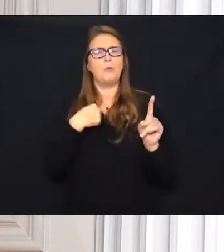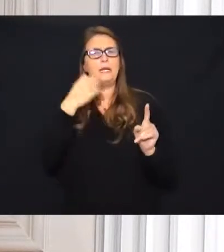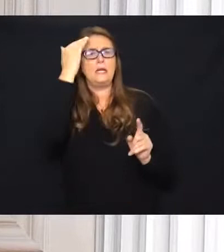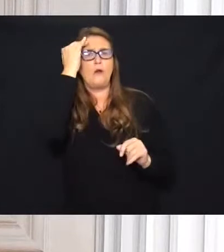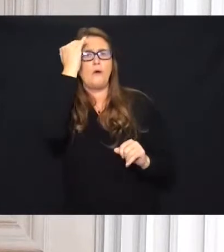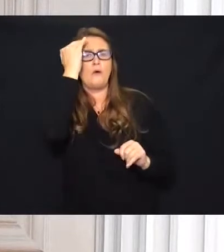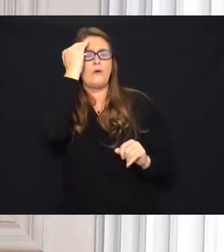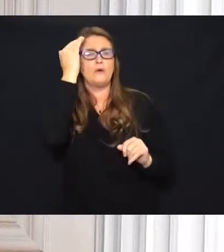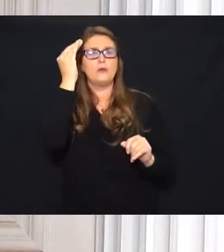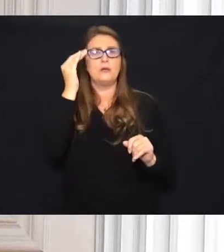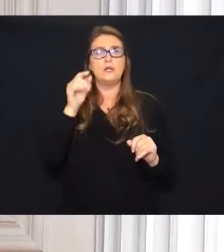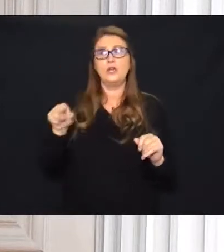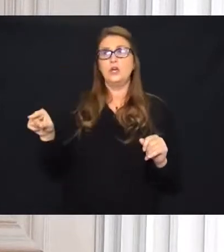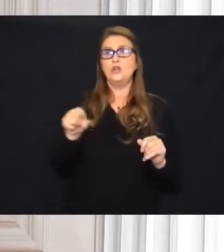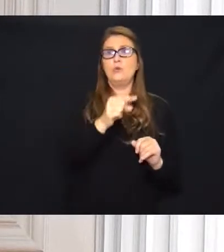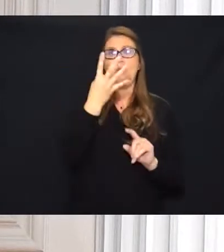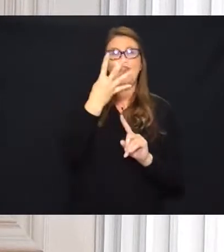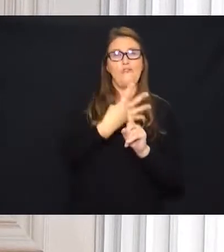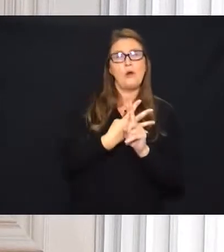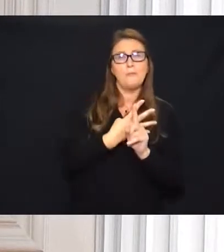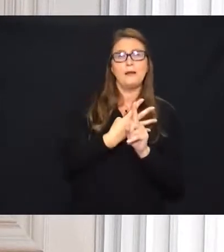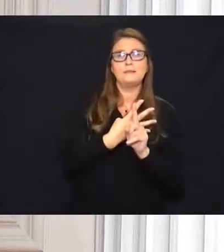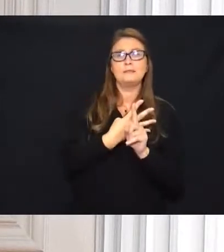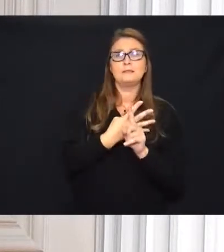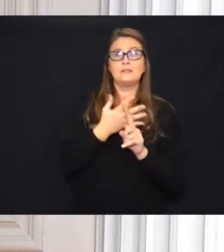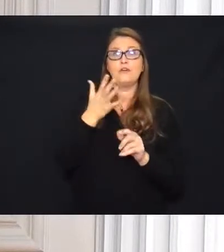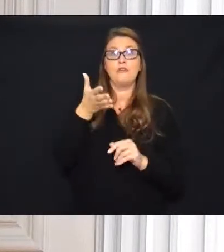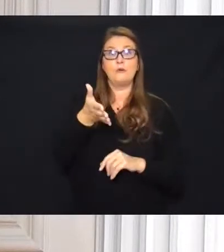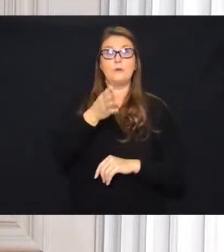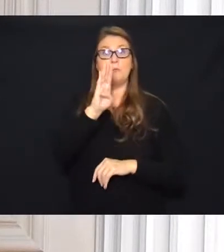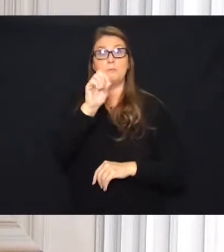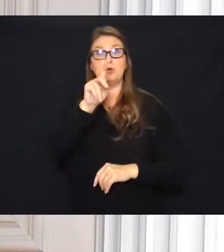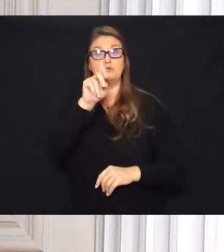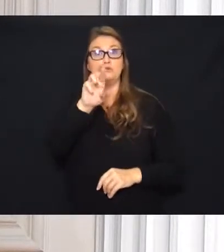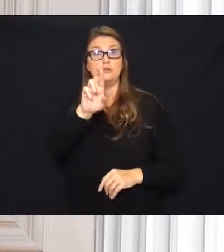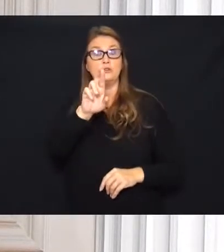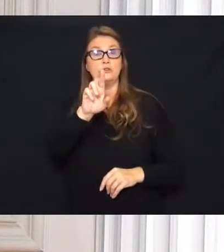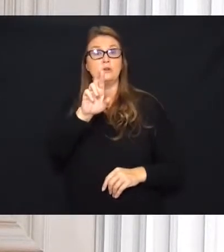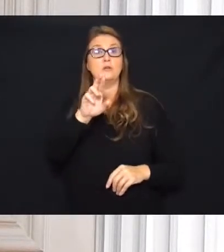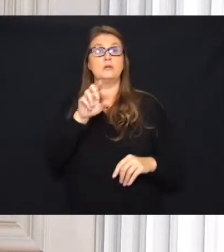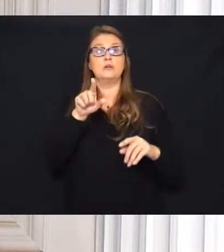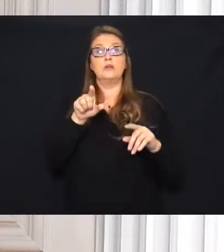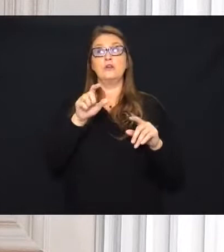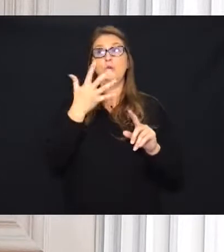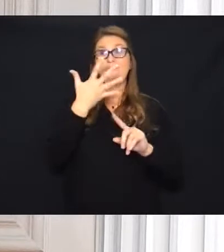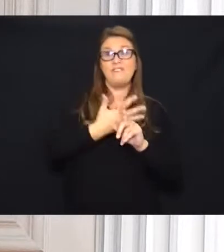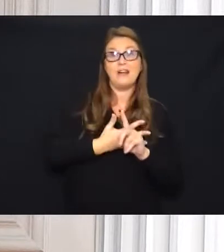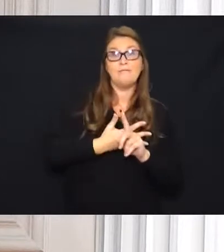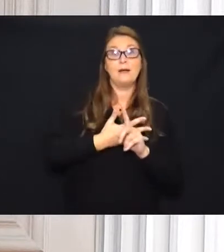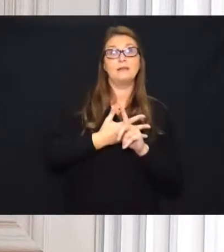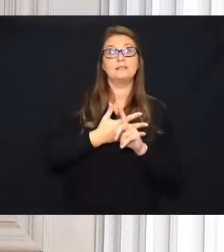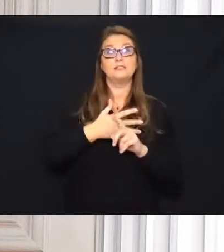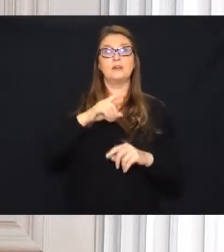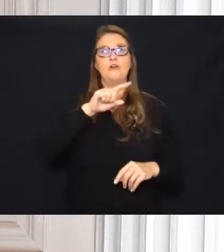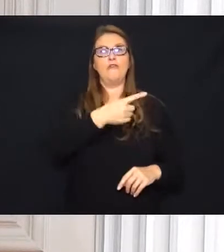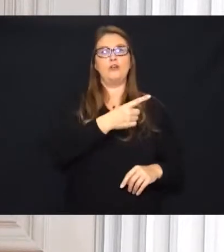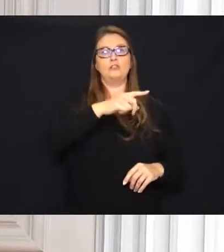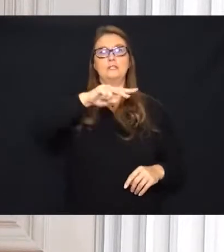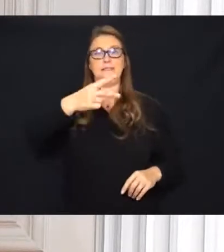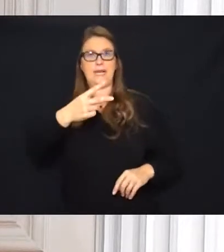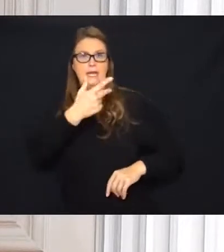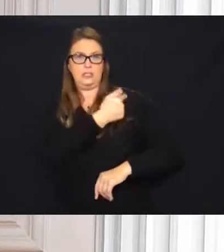you are 4 months or more after your booster dose, or you are 5 months or more after your first 2